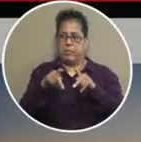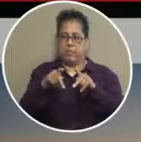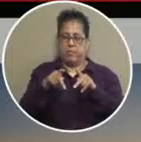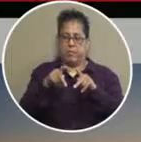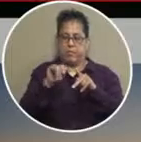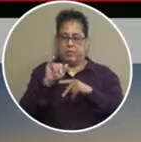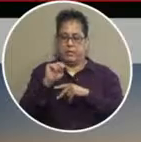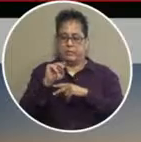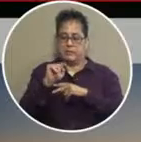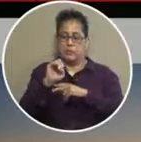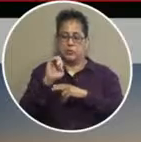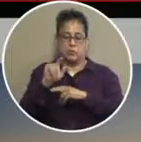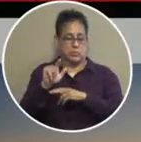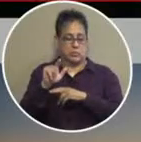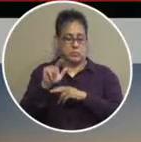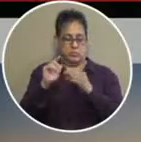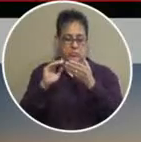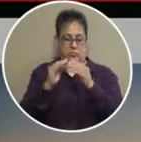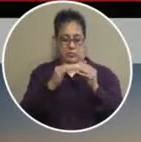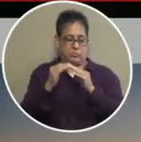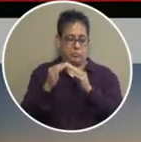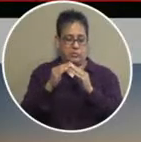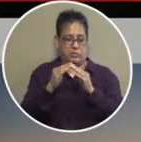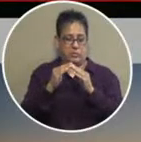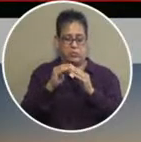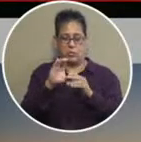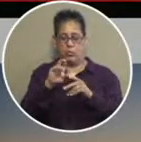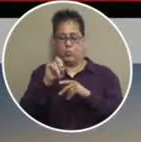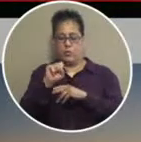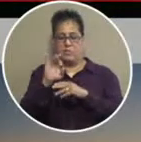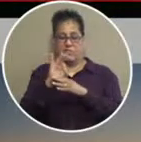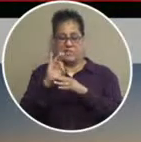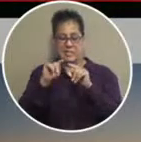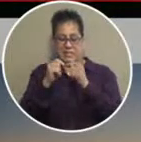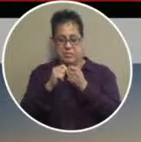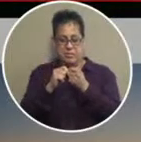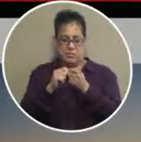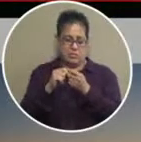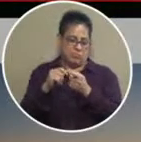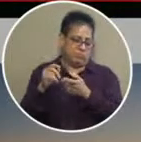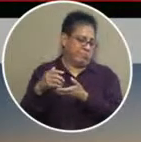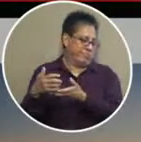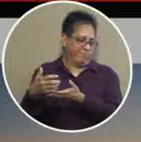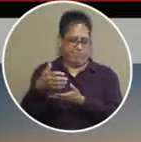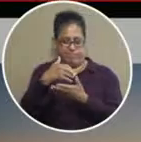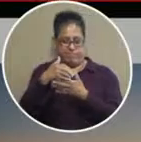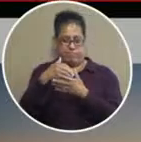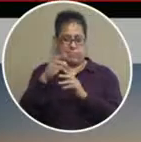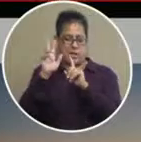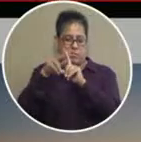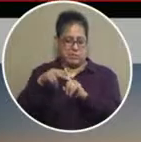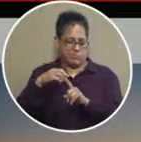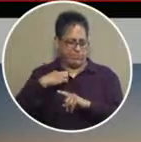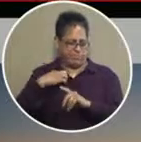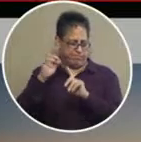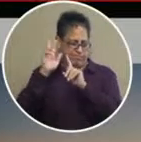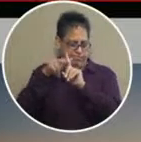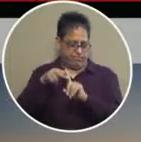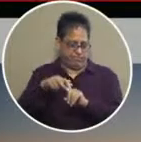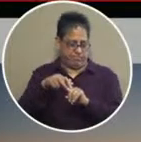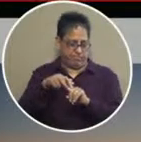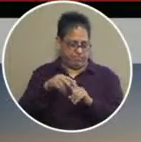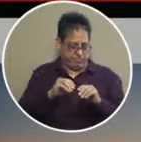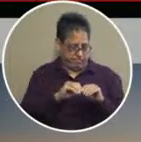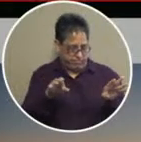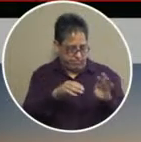an internal community development cross-functional team to be able to review the volume of applications that we anticipate in short